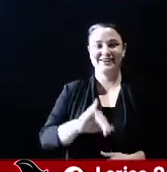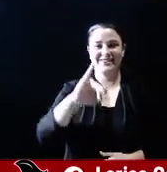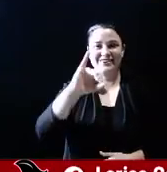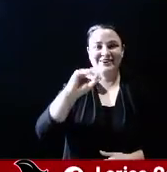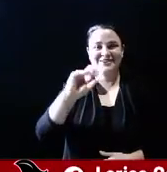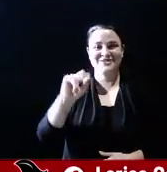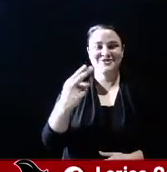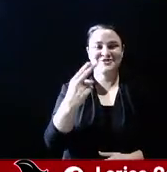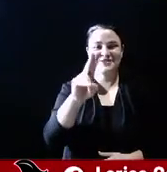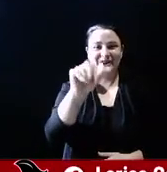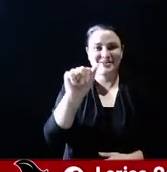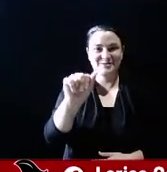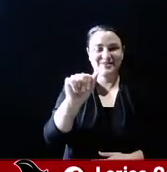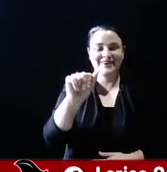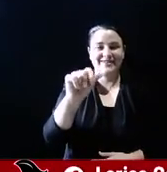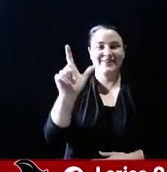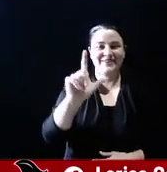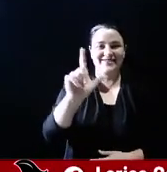Joshua Loera.